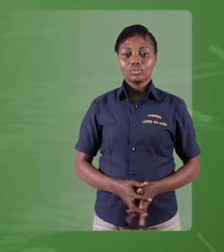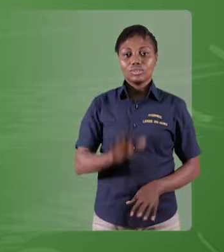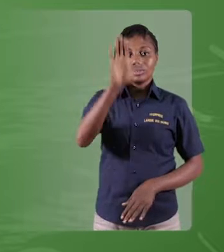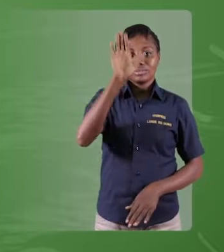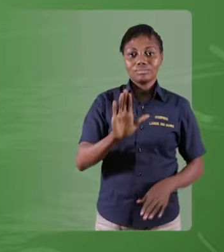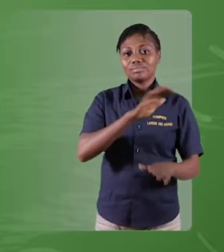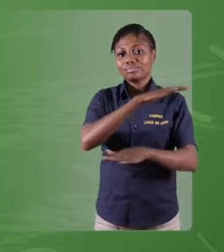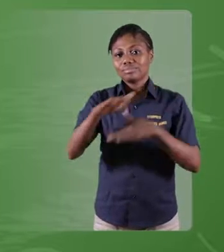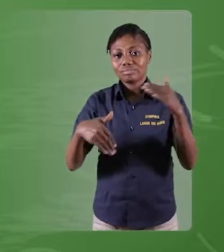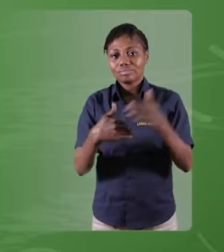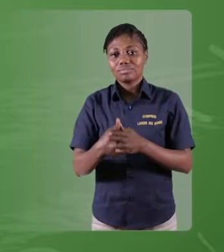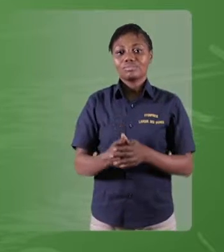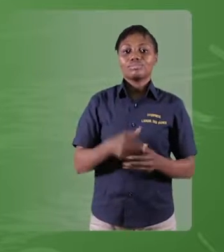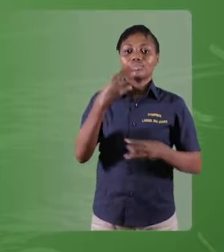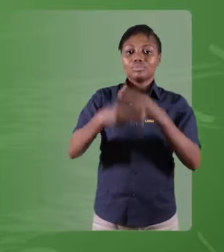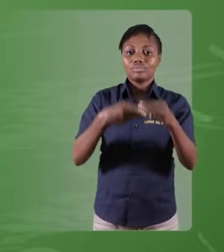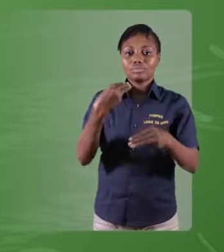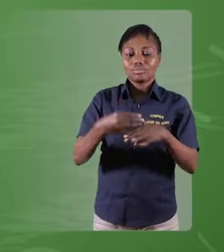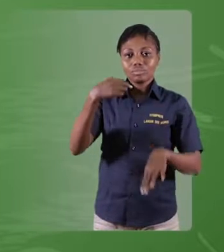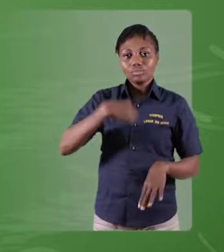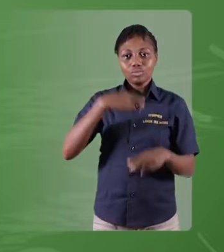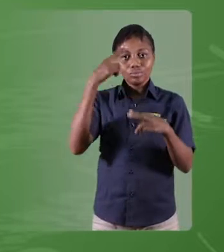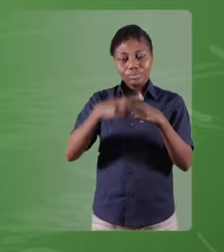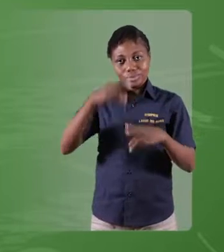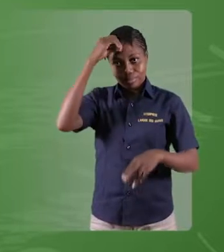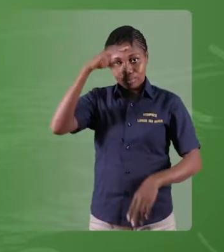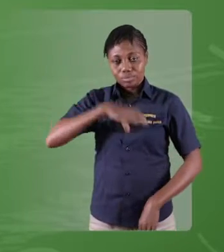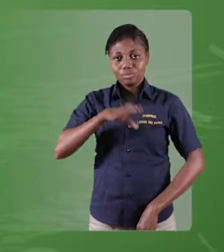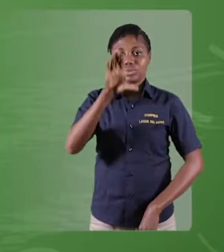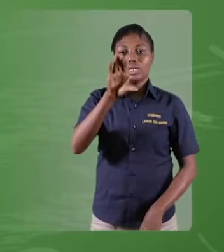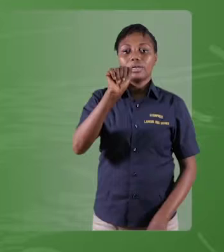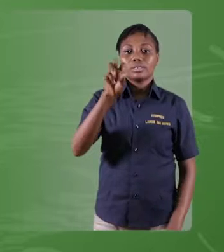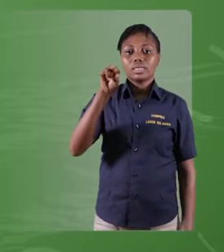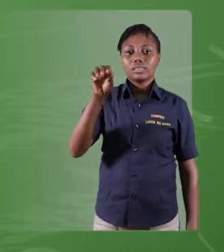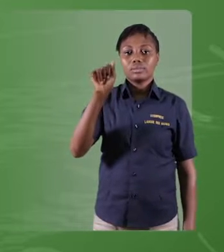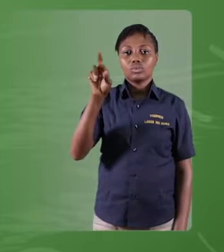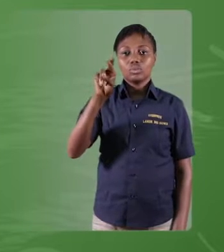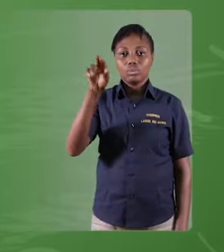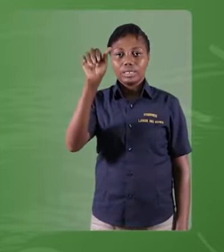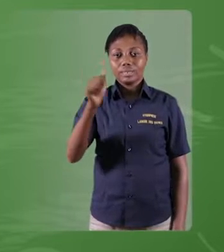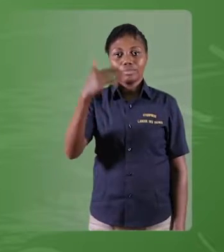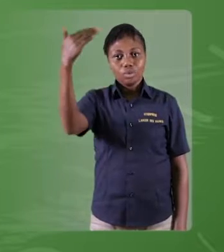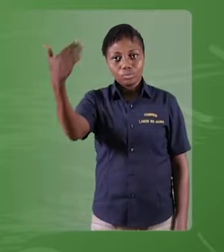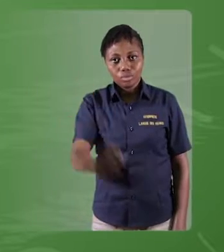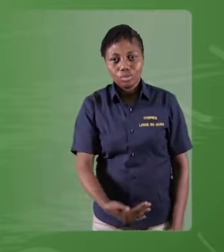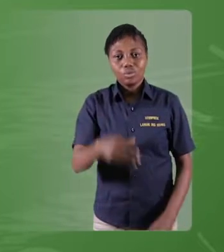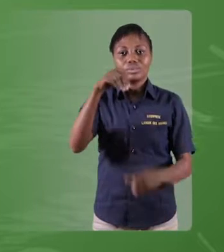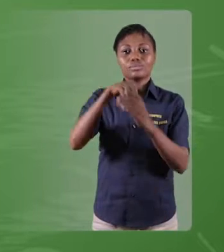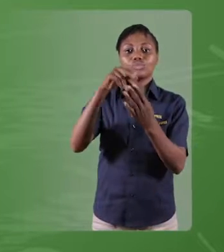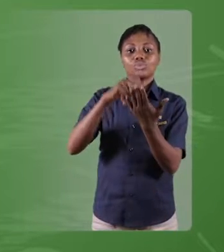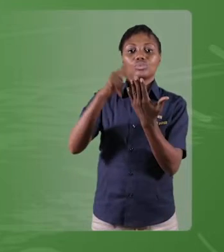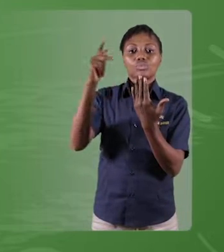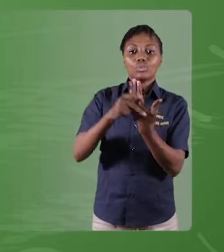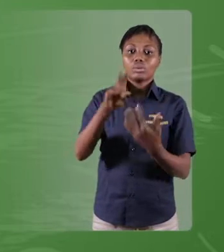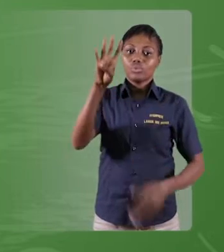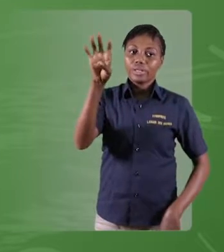Hi everyone, this is Kamara Penawa, Mr. Cam, and welcome to this program. Today we are in